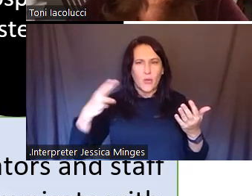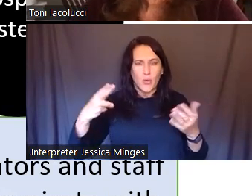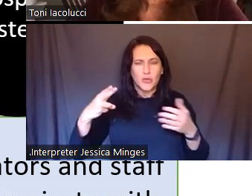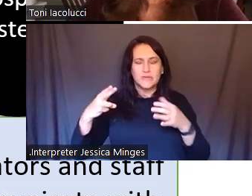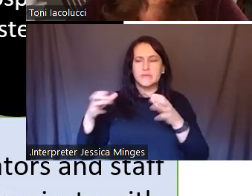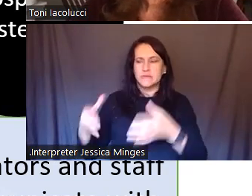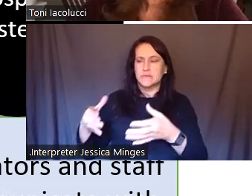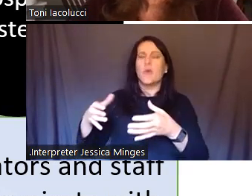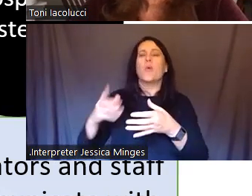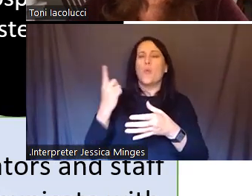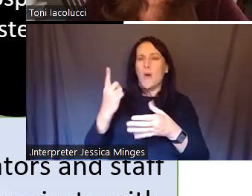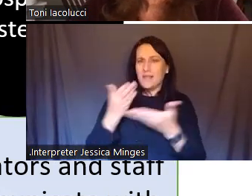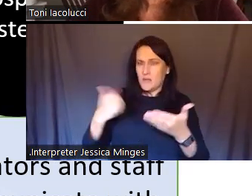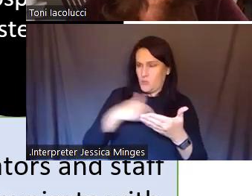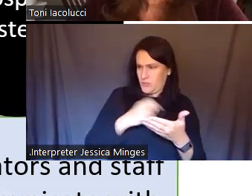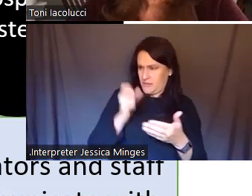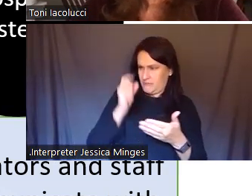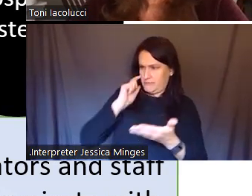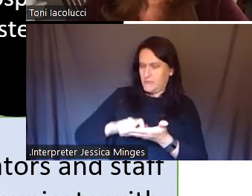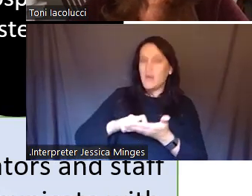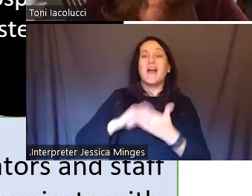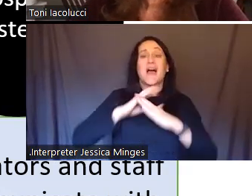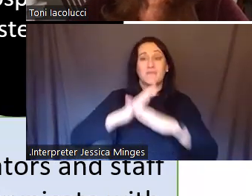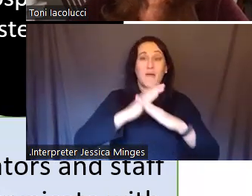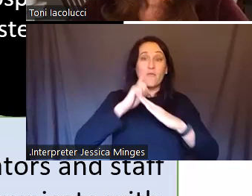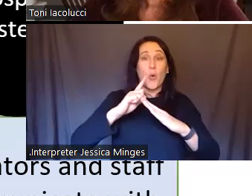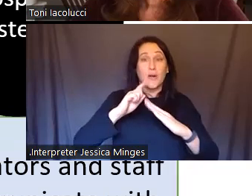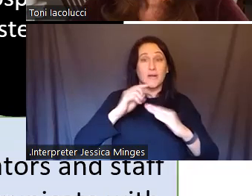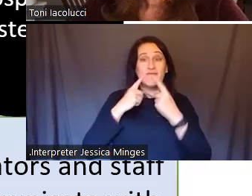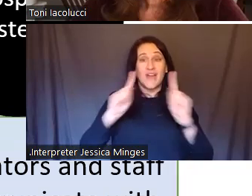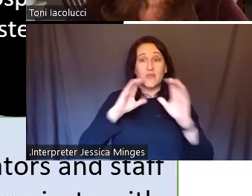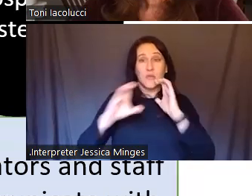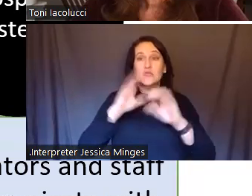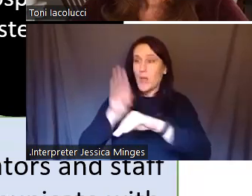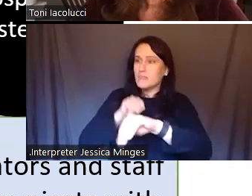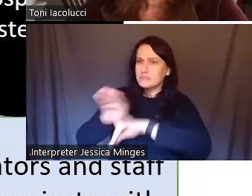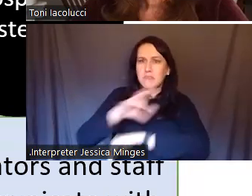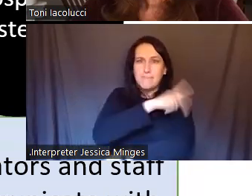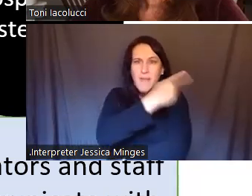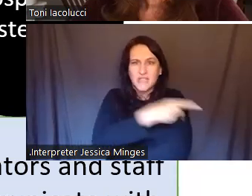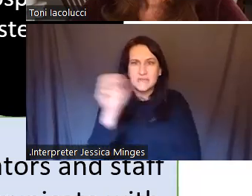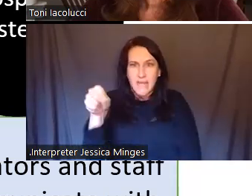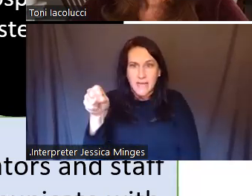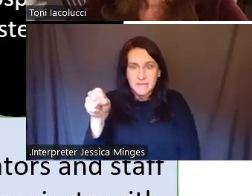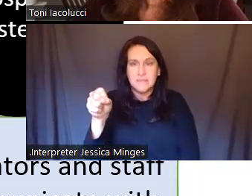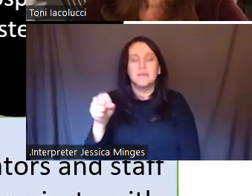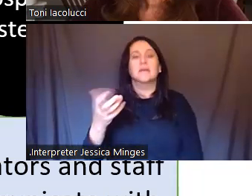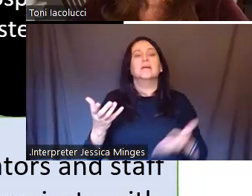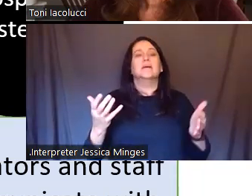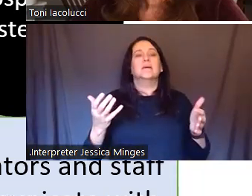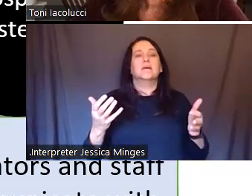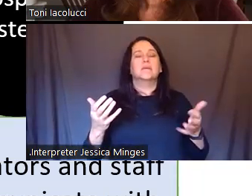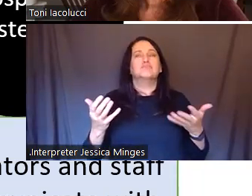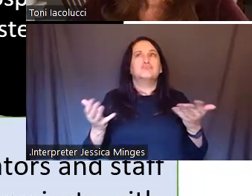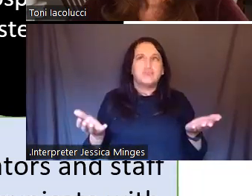that barriers to effective communication certainly affect patients, most notably